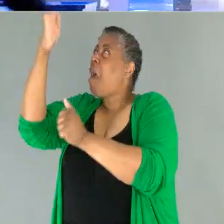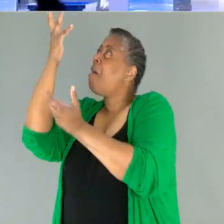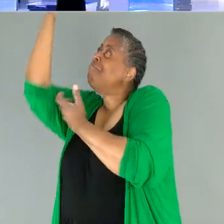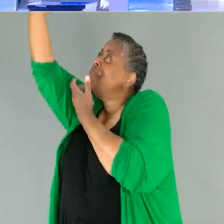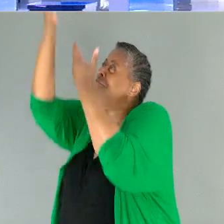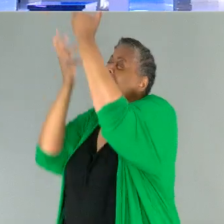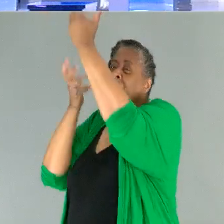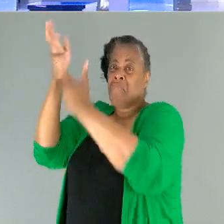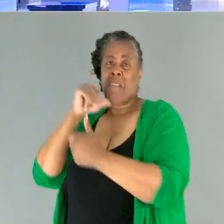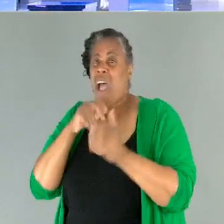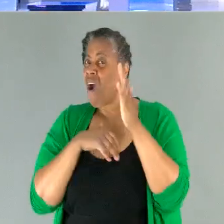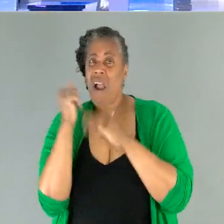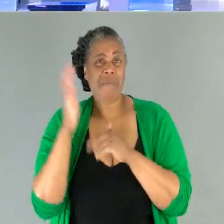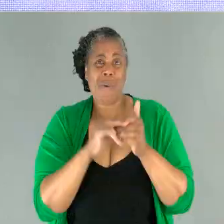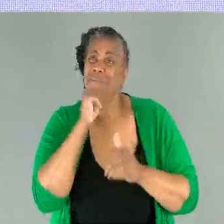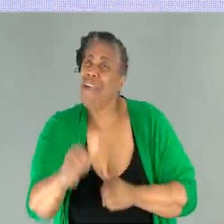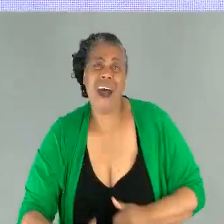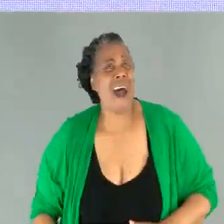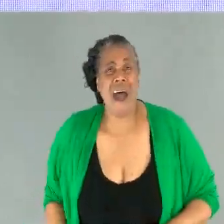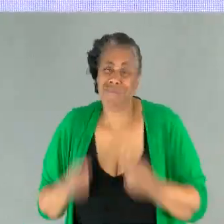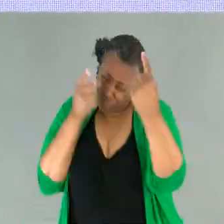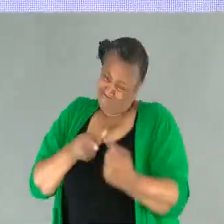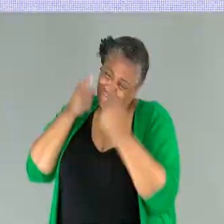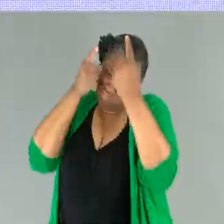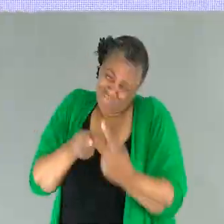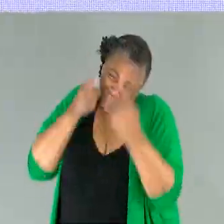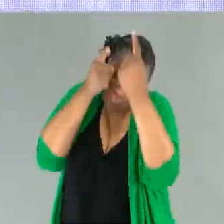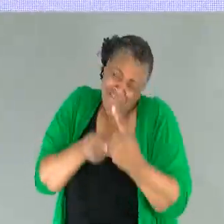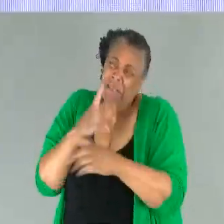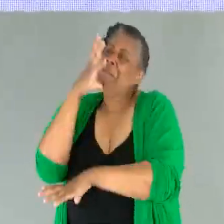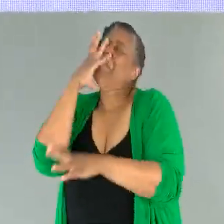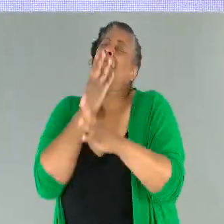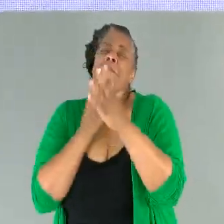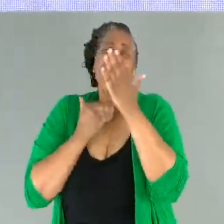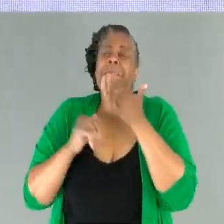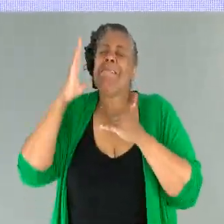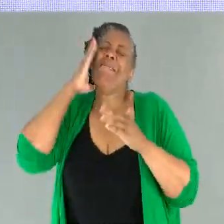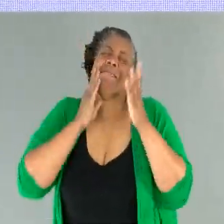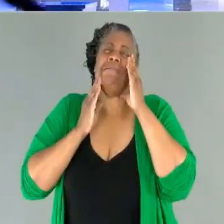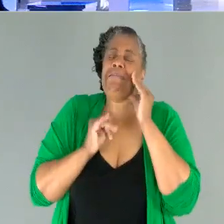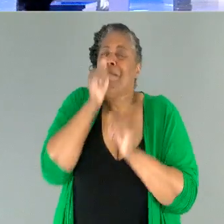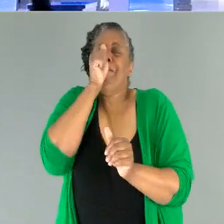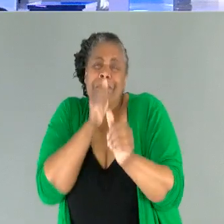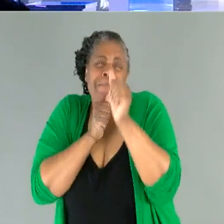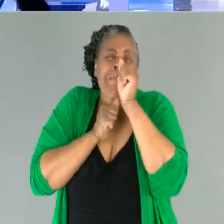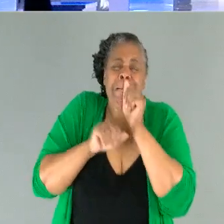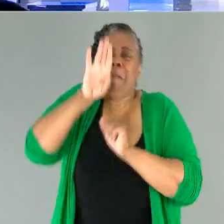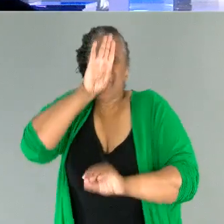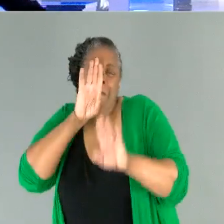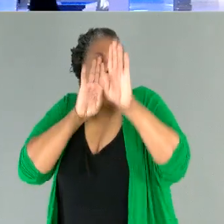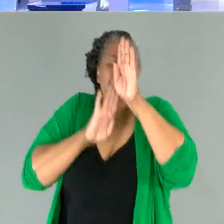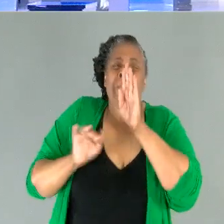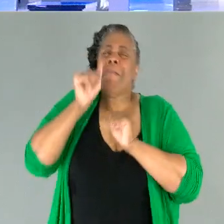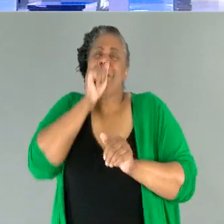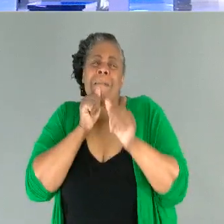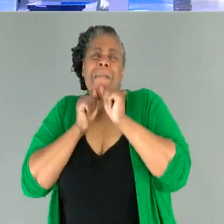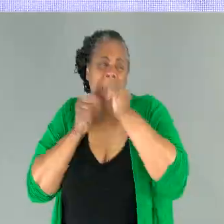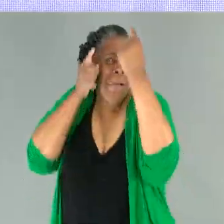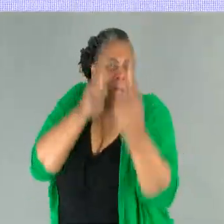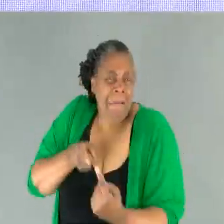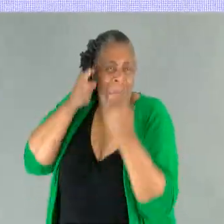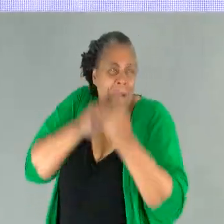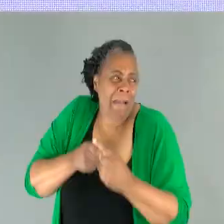an uncomfortable seat. You're in the middle seat. It's a powerful seat. You're in the seat of